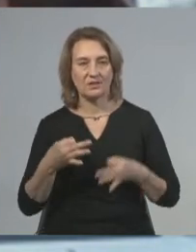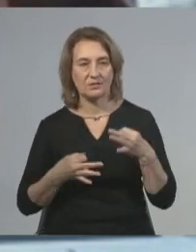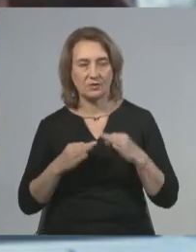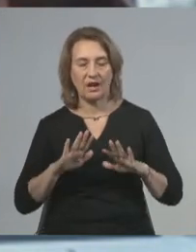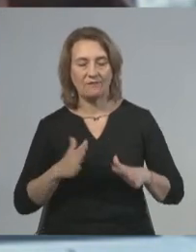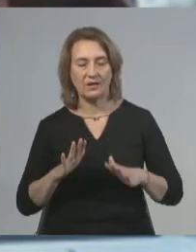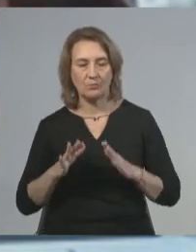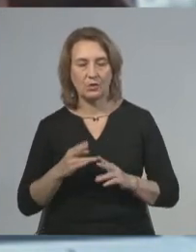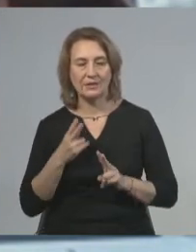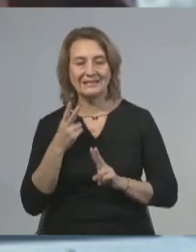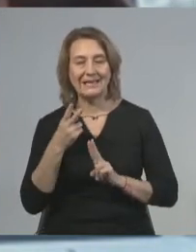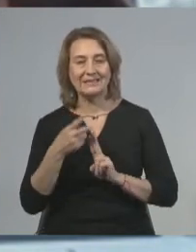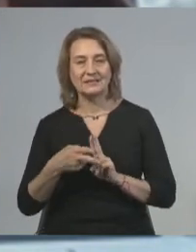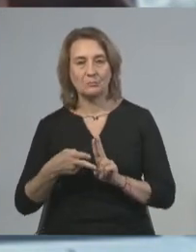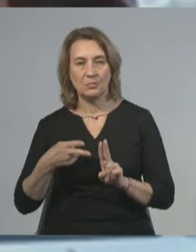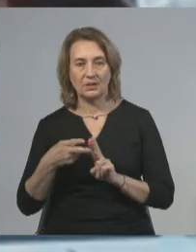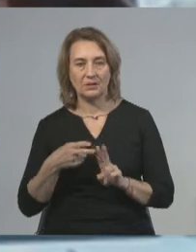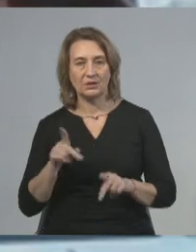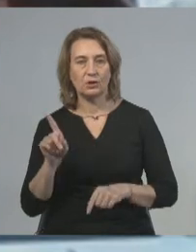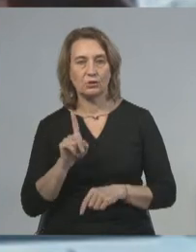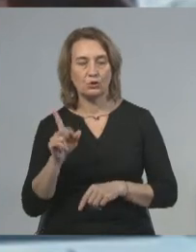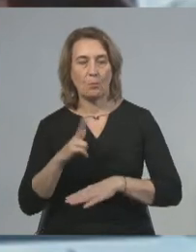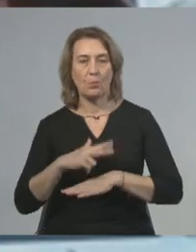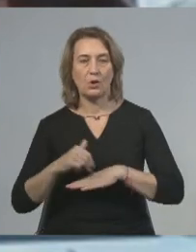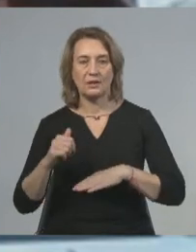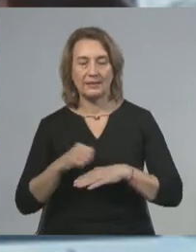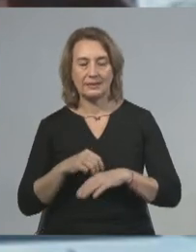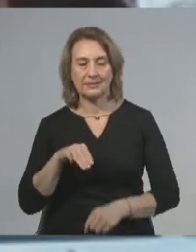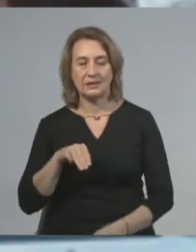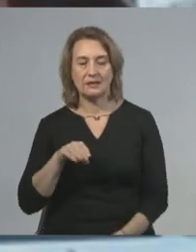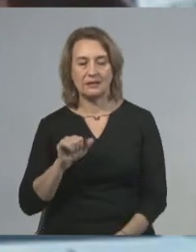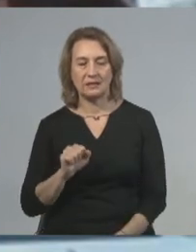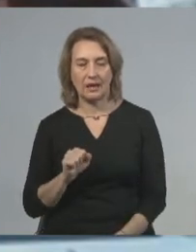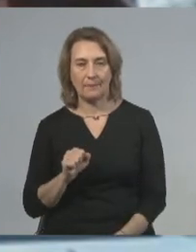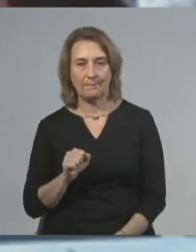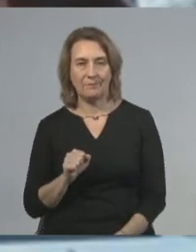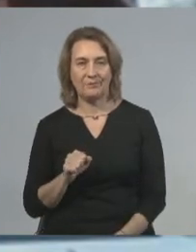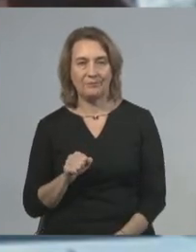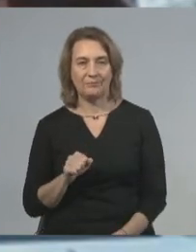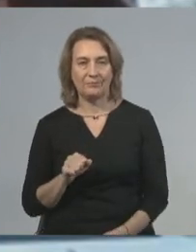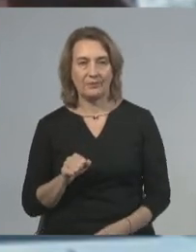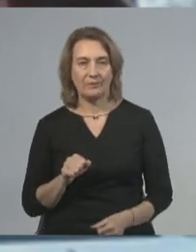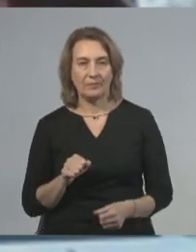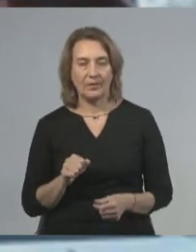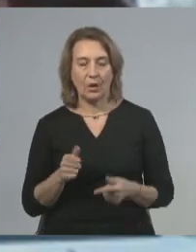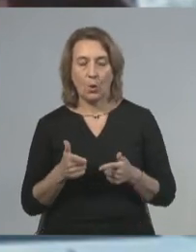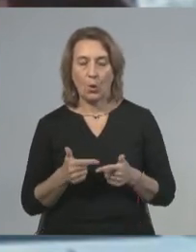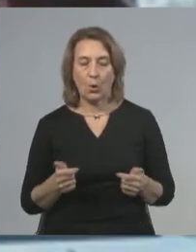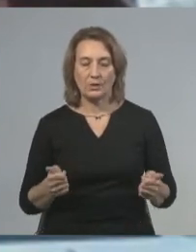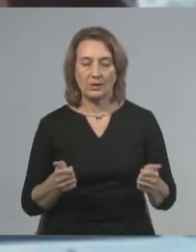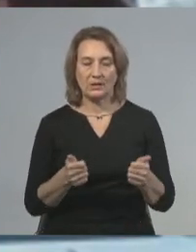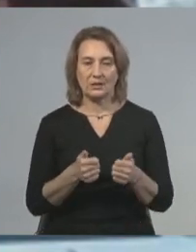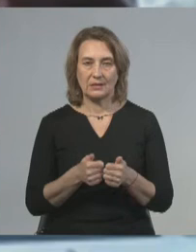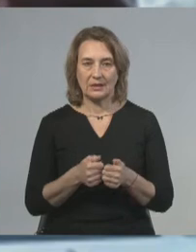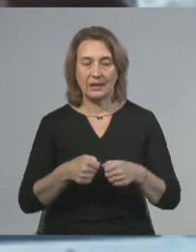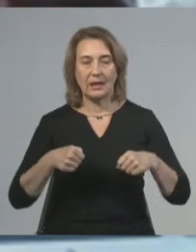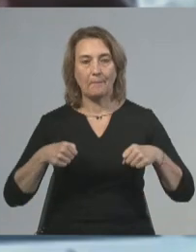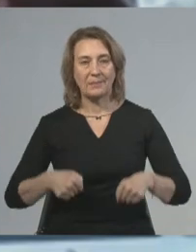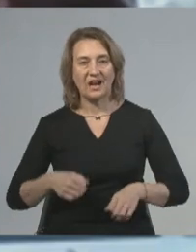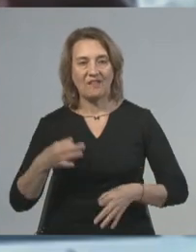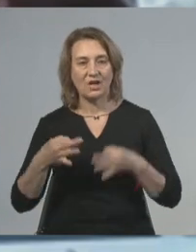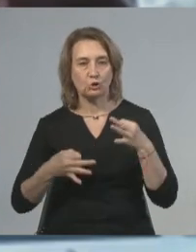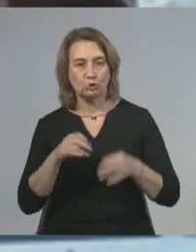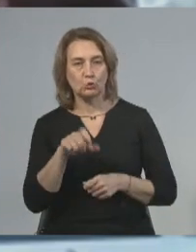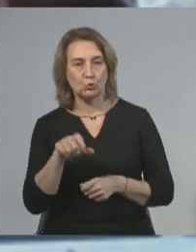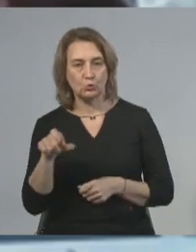police and the justice department is dealing with a crime crime against women and crack without